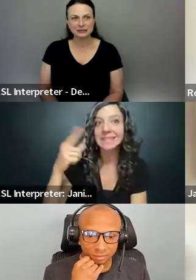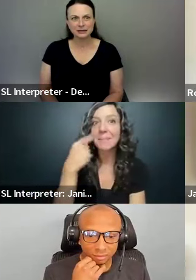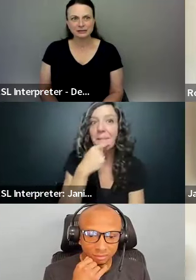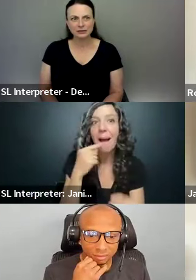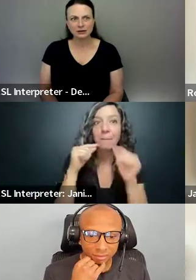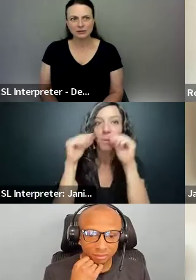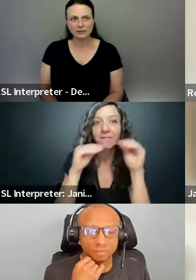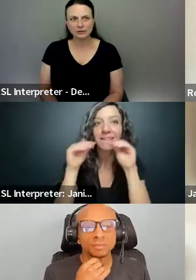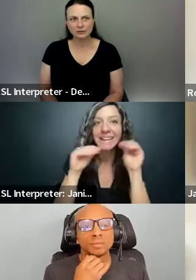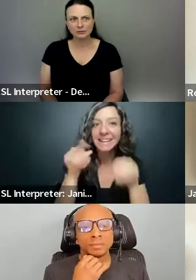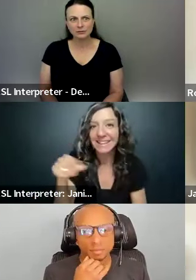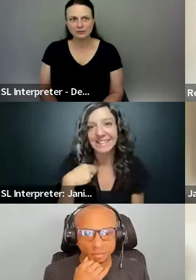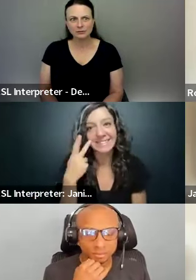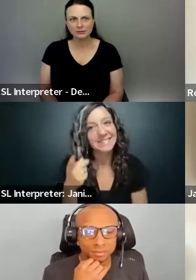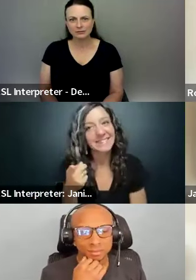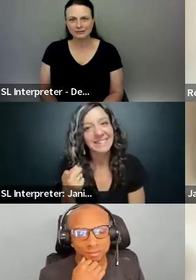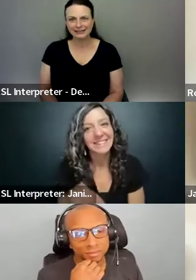lips.